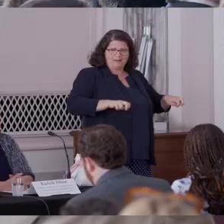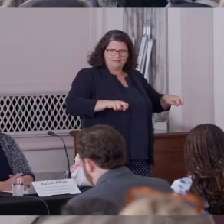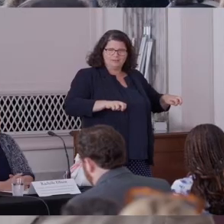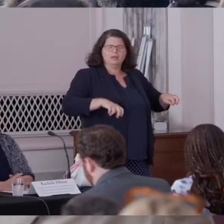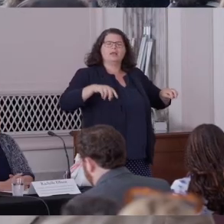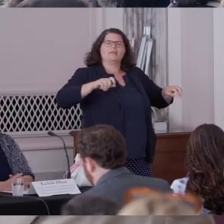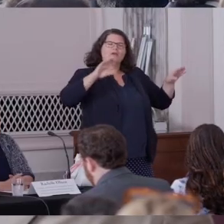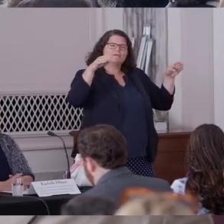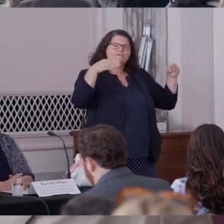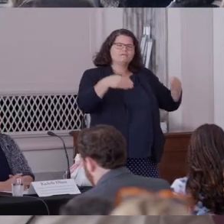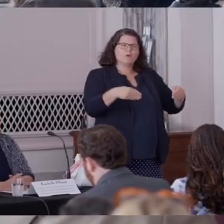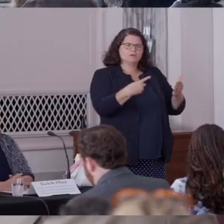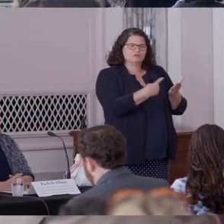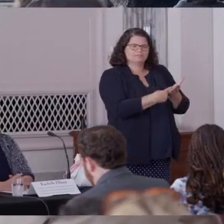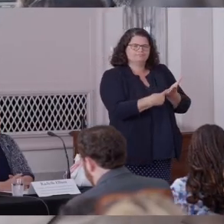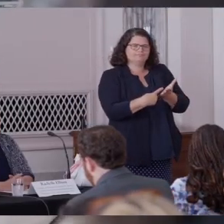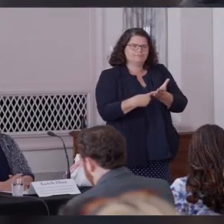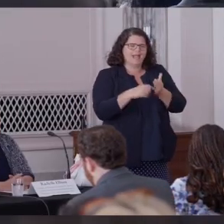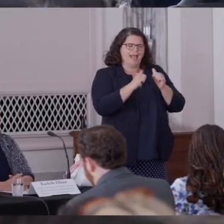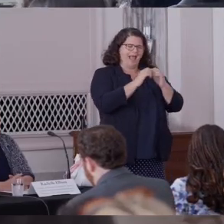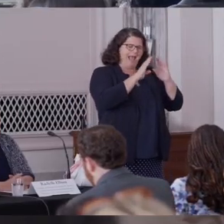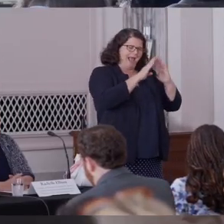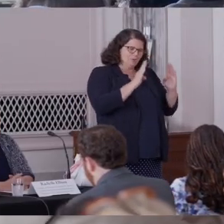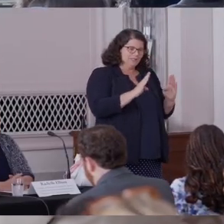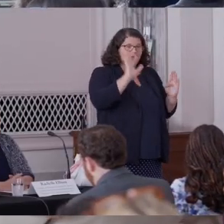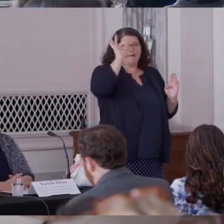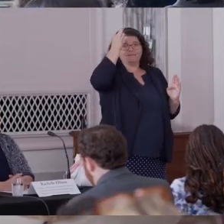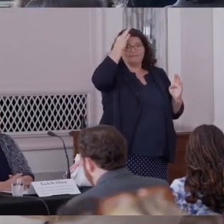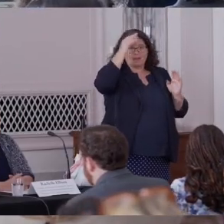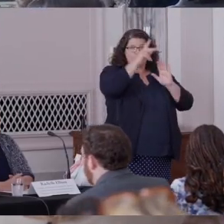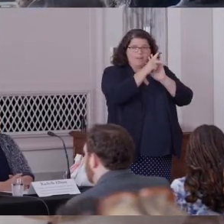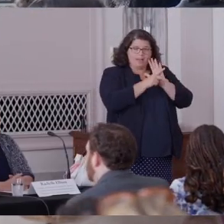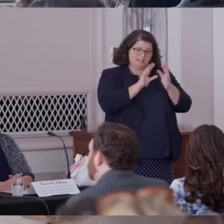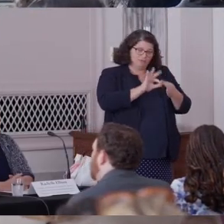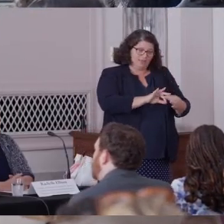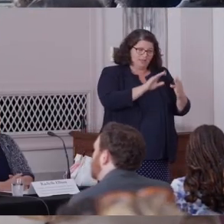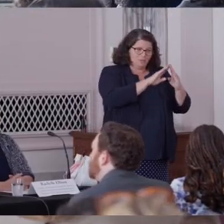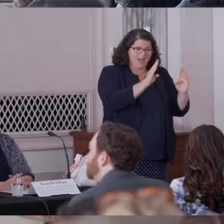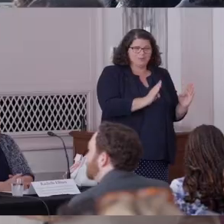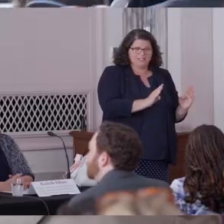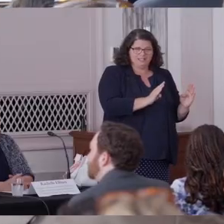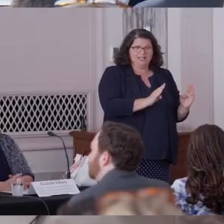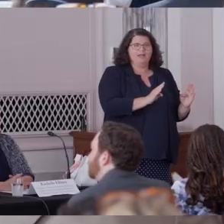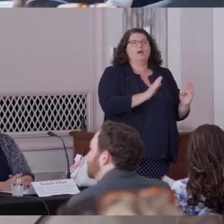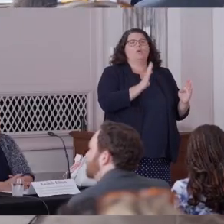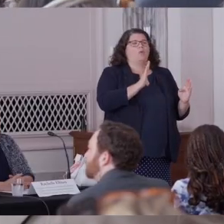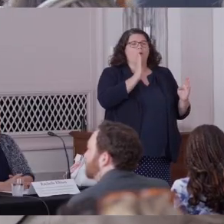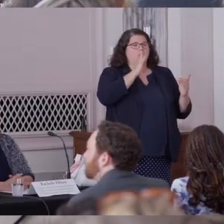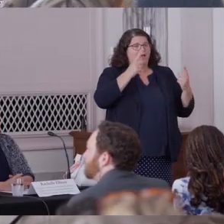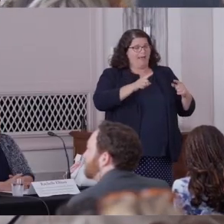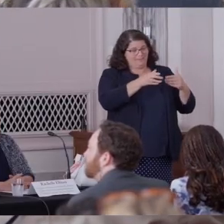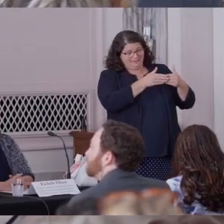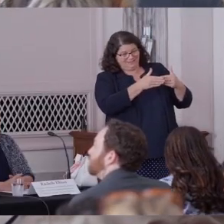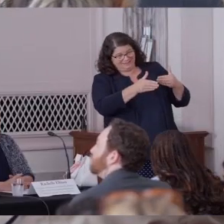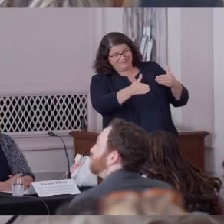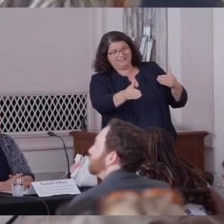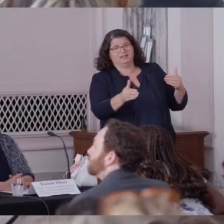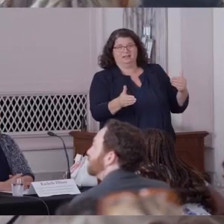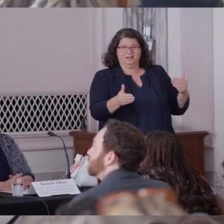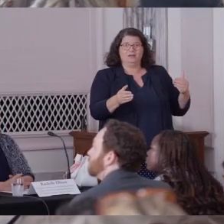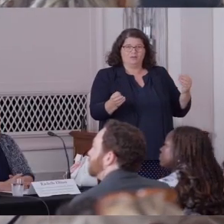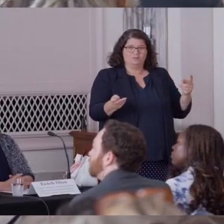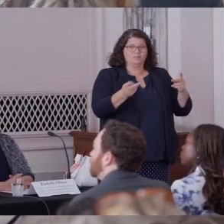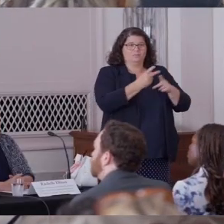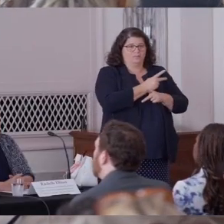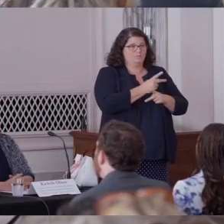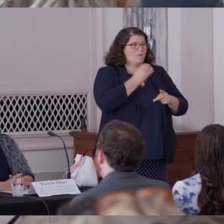work, and how shifts in federal housing policy are expected to increase homelessness and institutionalization of people